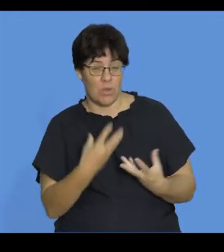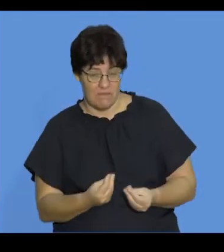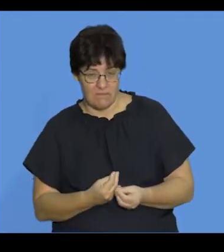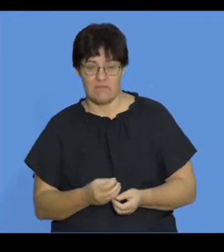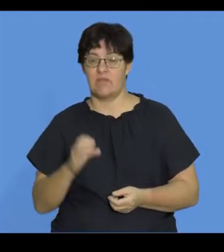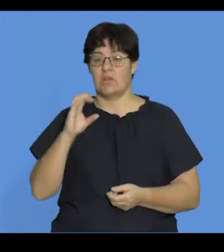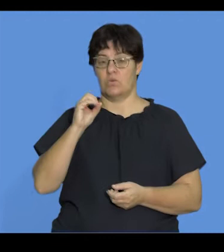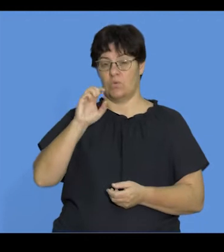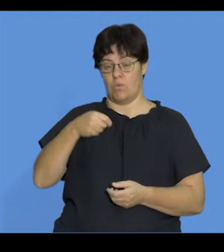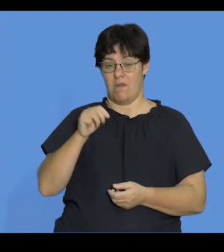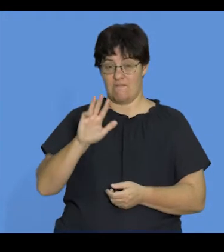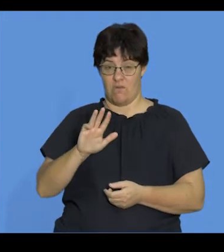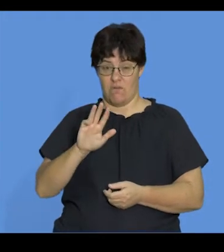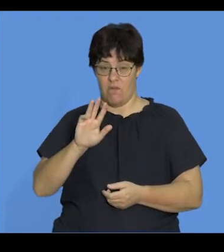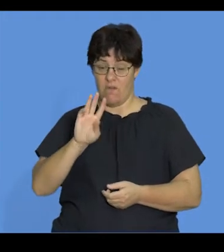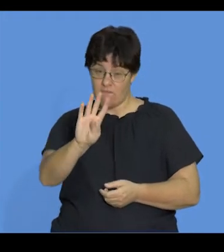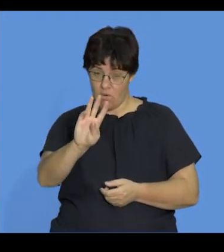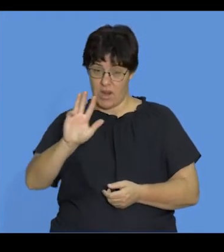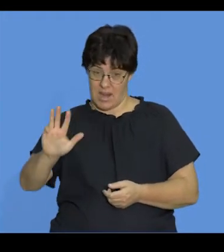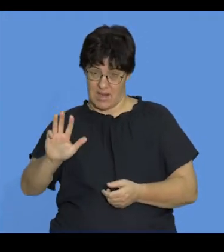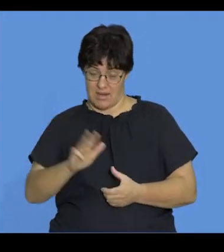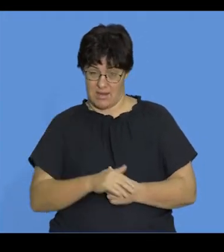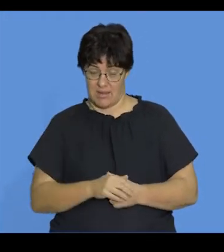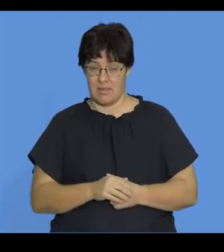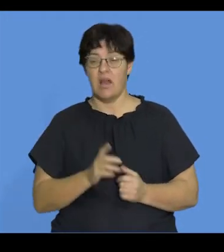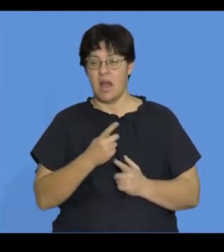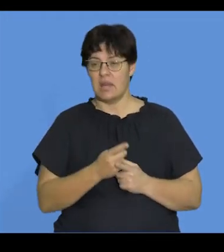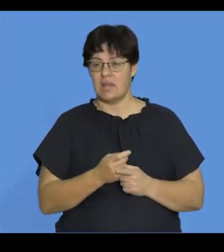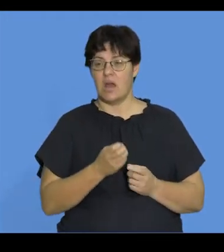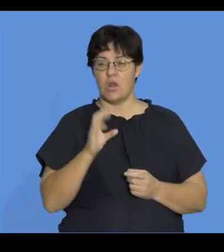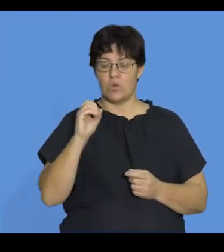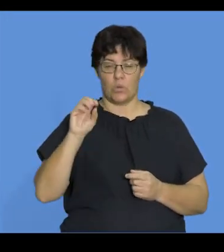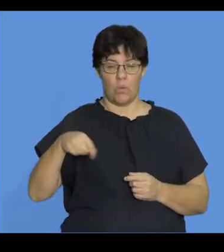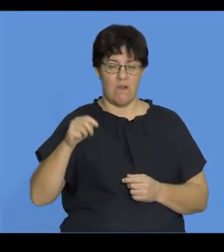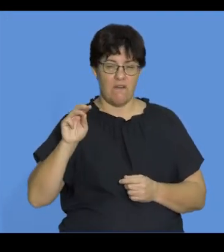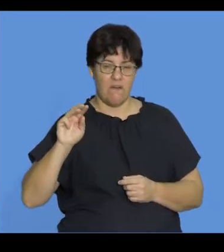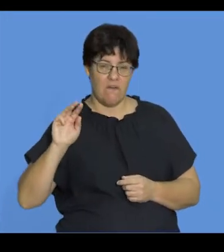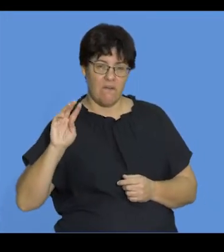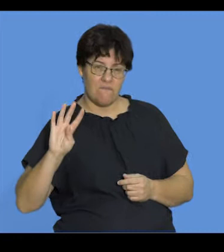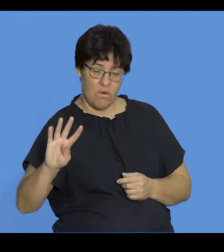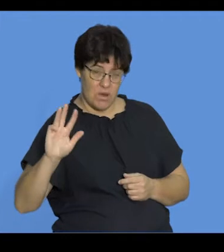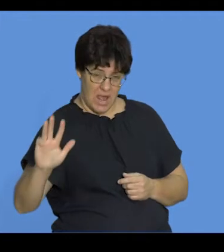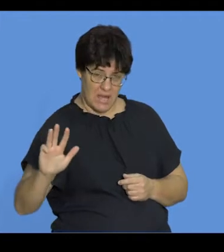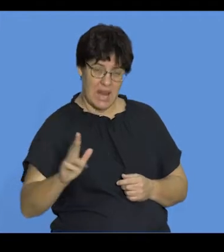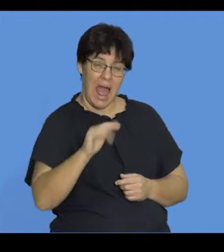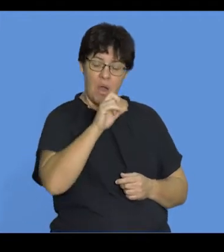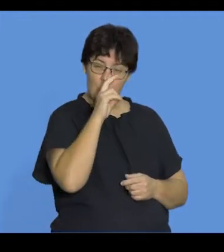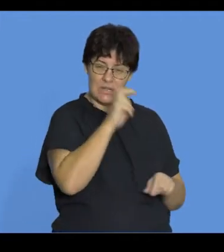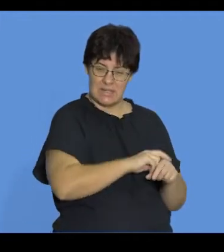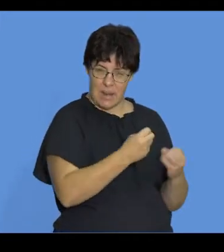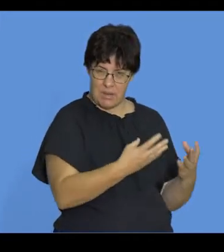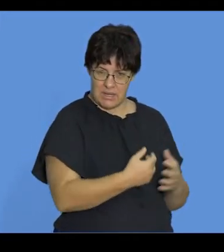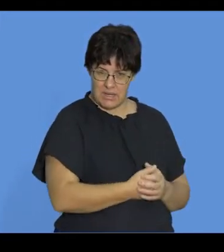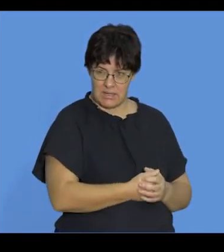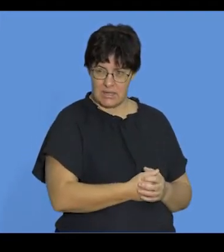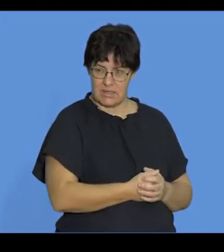have? 0.49, right? And then how much for 0.49, how much of iron do we need,